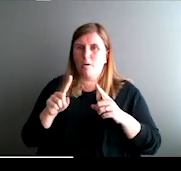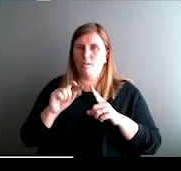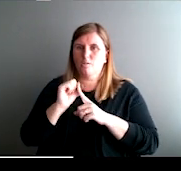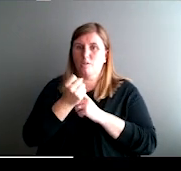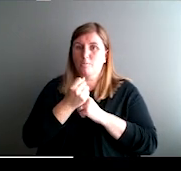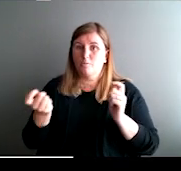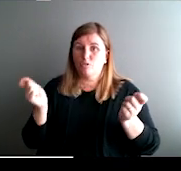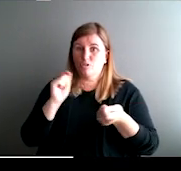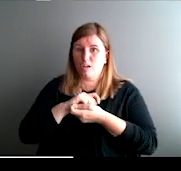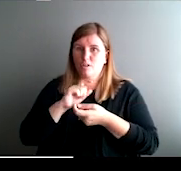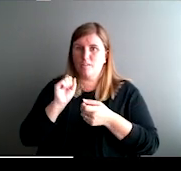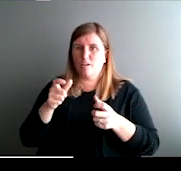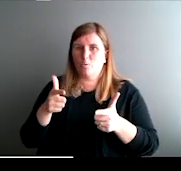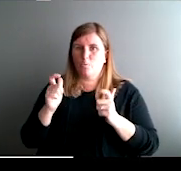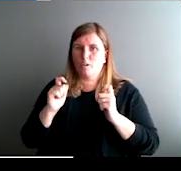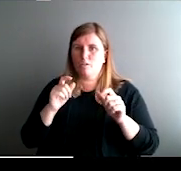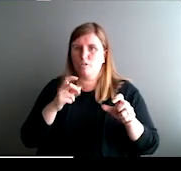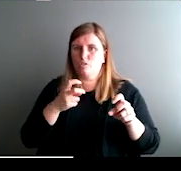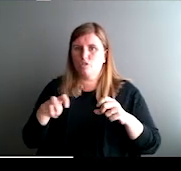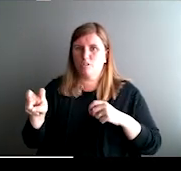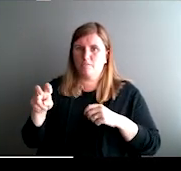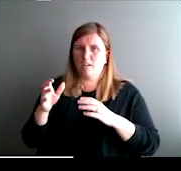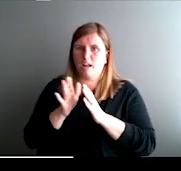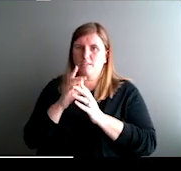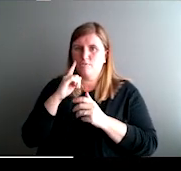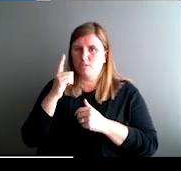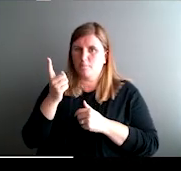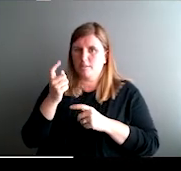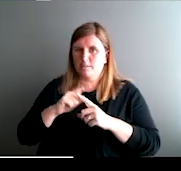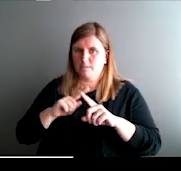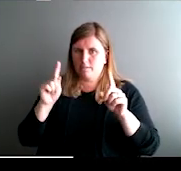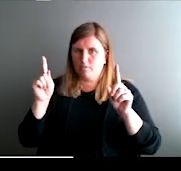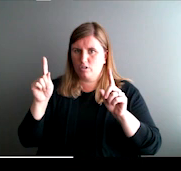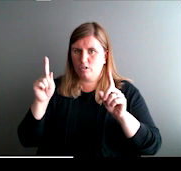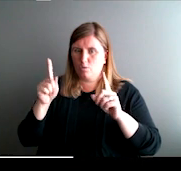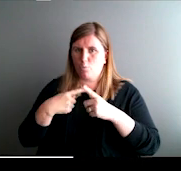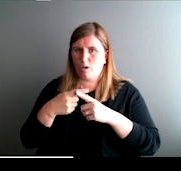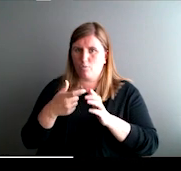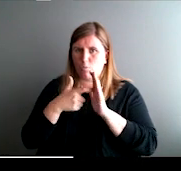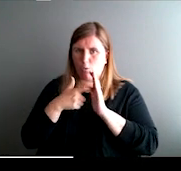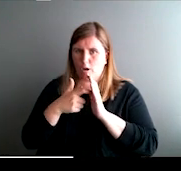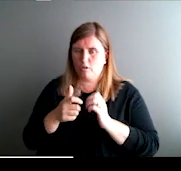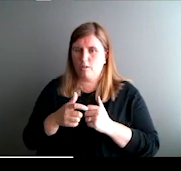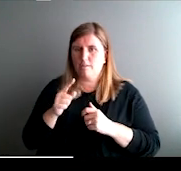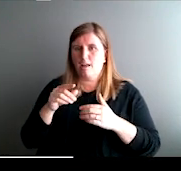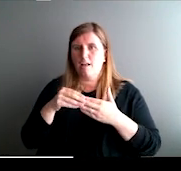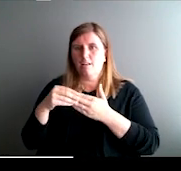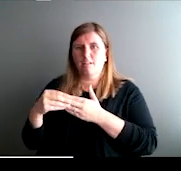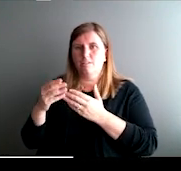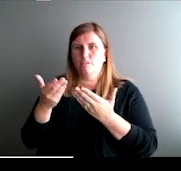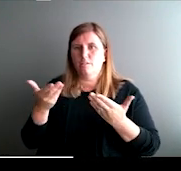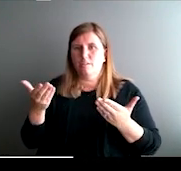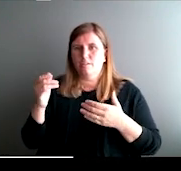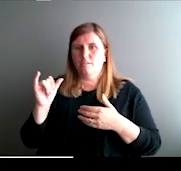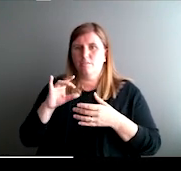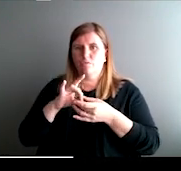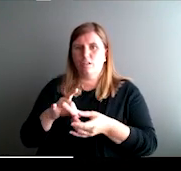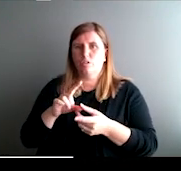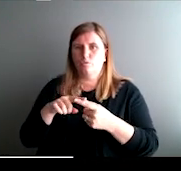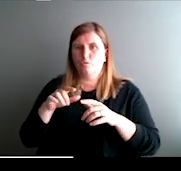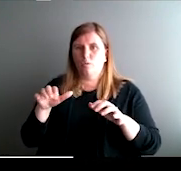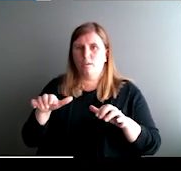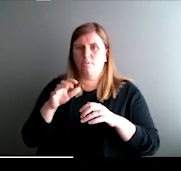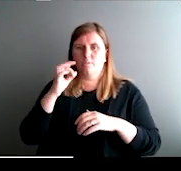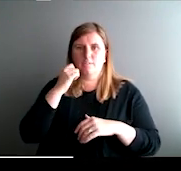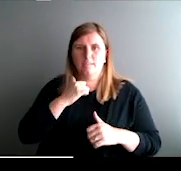circumstances change, they can quickly shift and ask for something different when required. This leads to things related to activities of